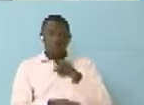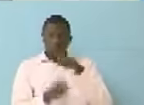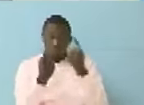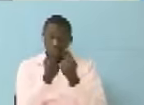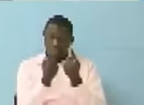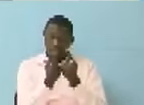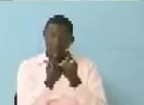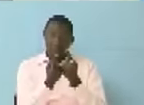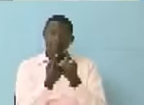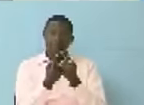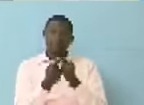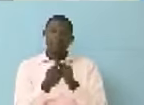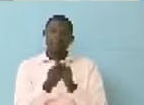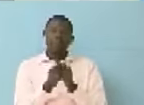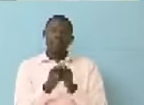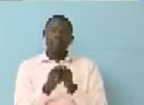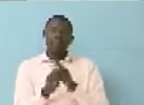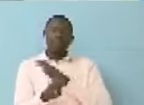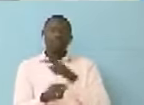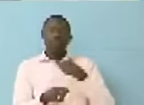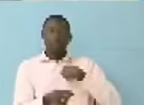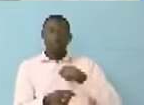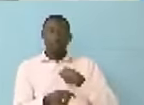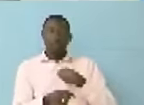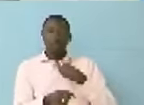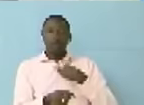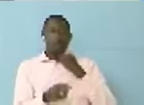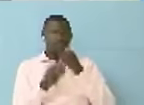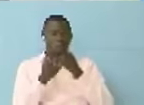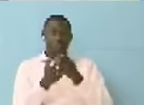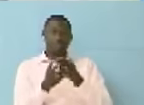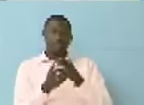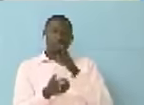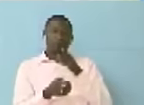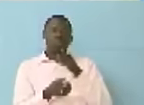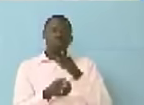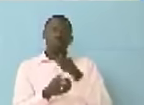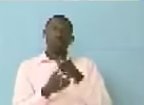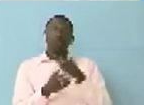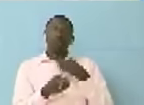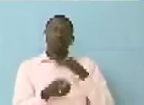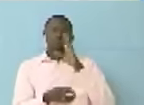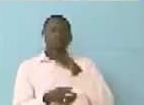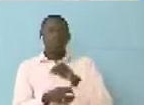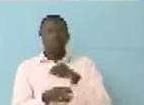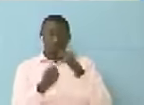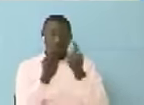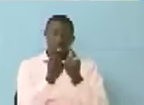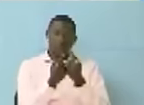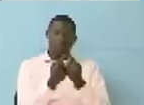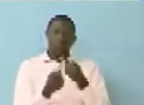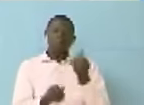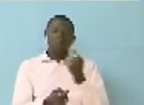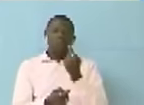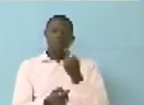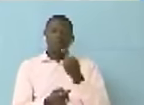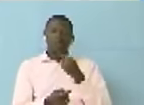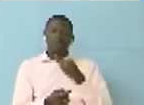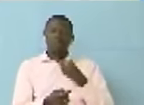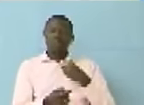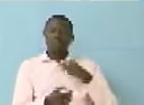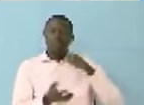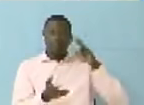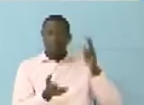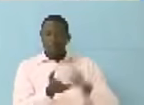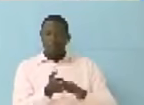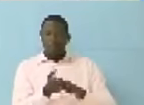it's not me in fact saying that you you did something. It's just the evidence. Manke